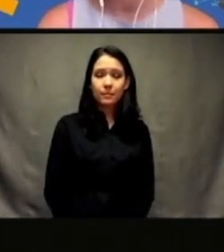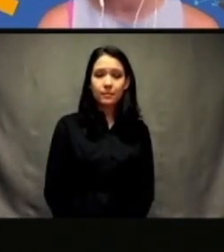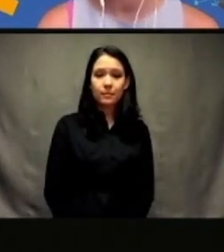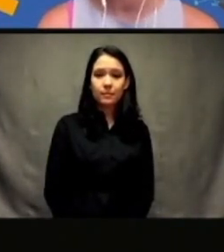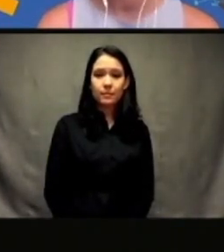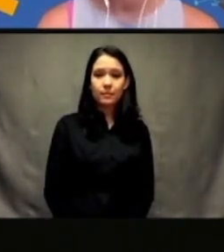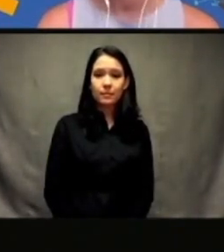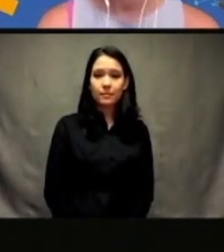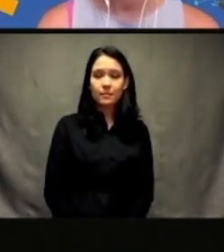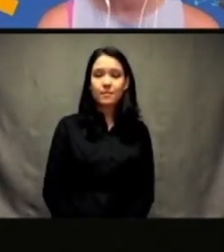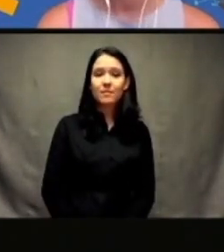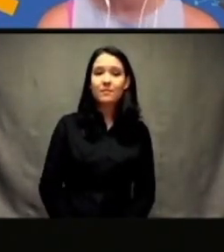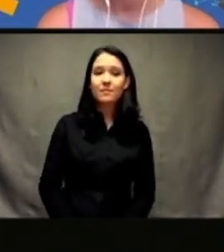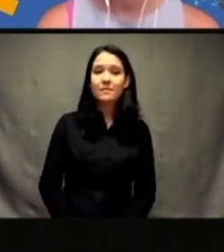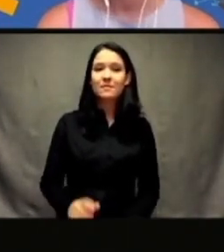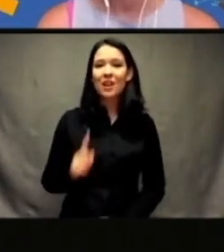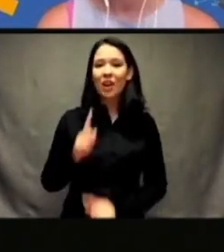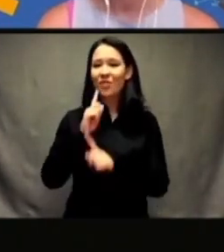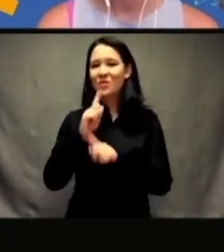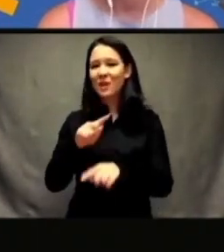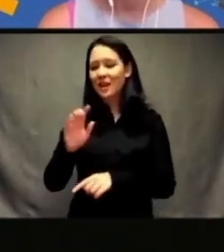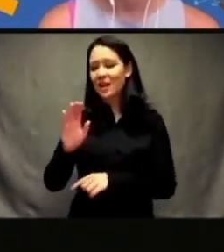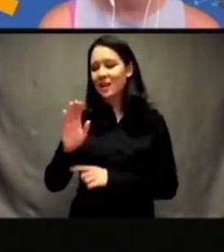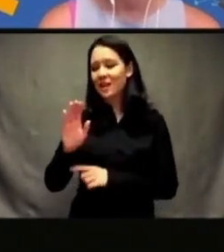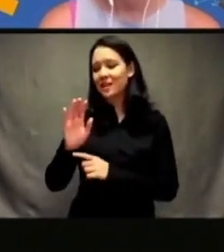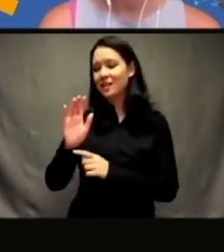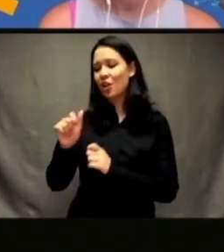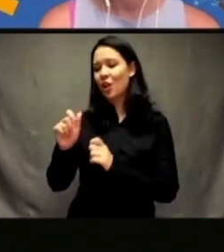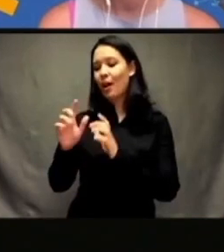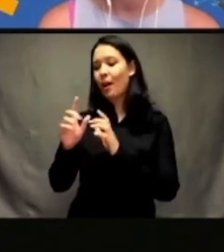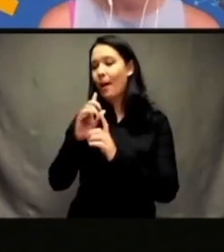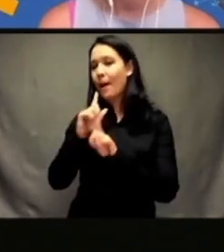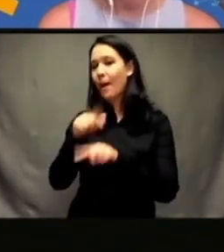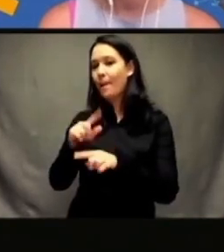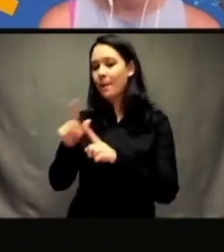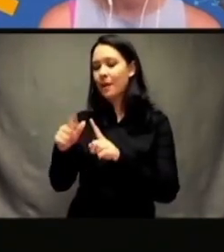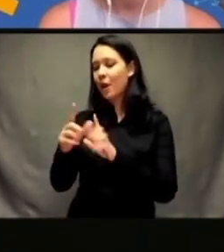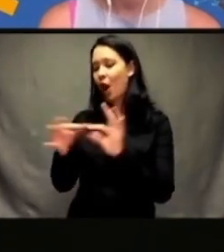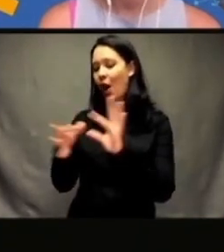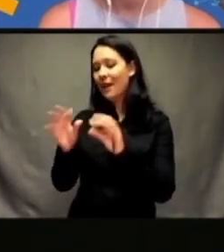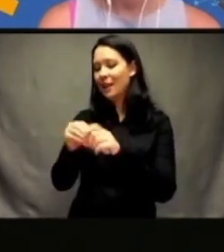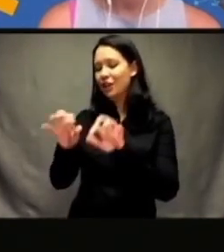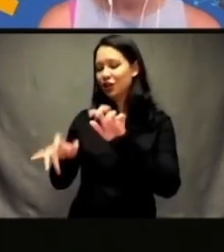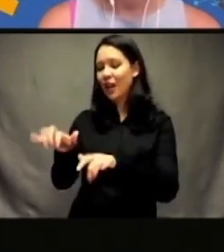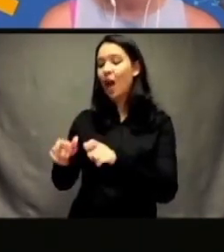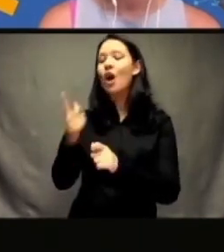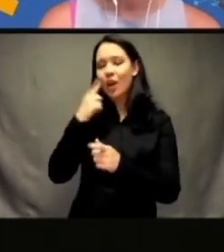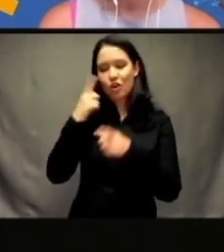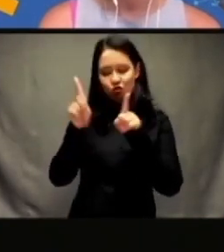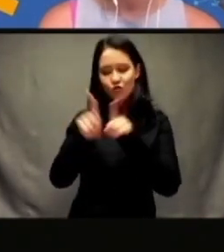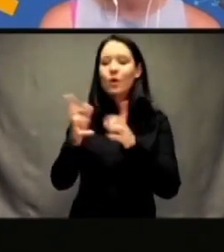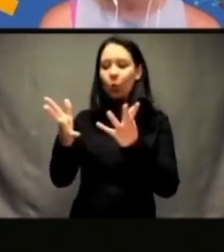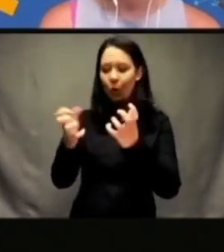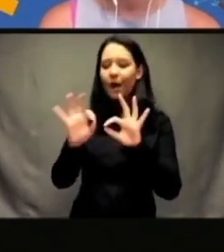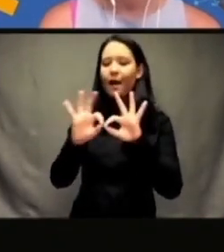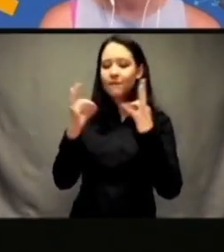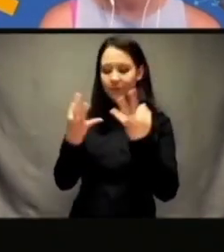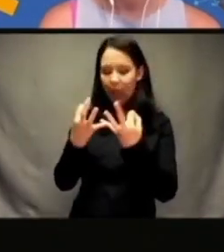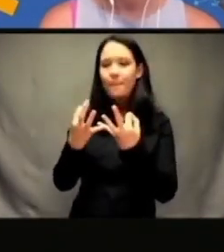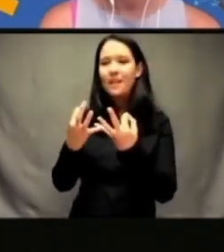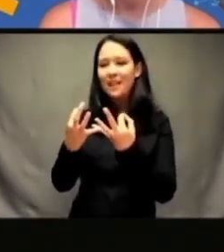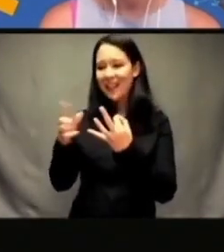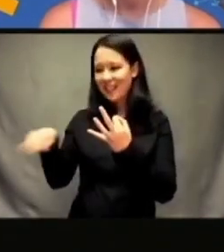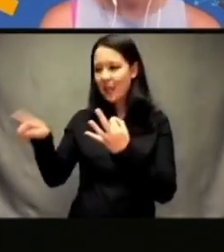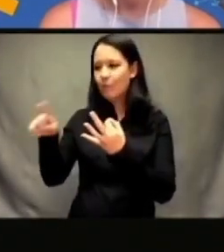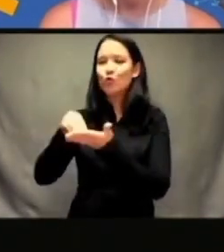Just responding to Barbara's comment in the chat that I do agree that we want family members to be documenting, and